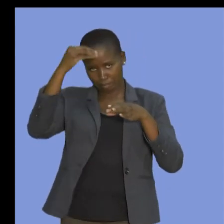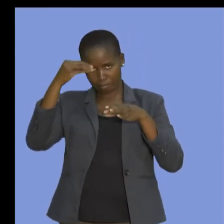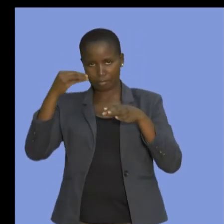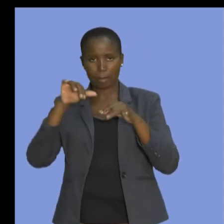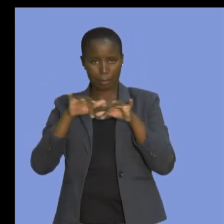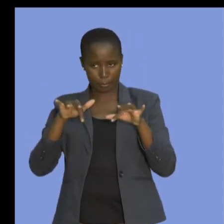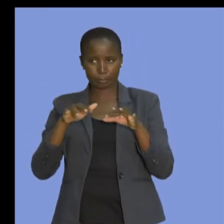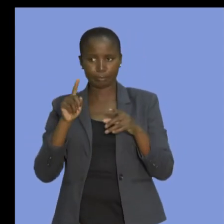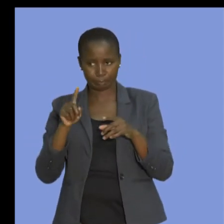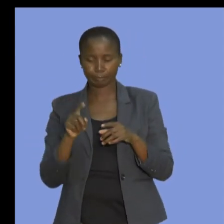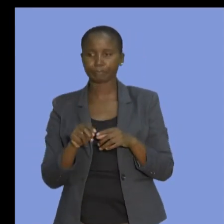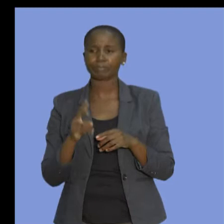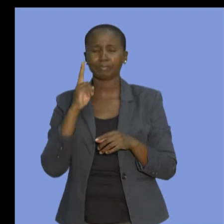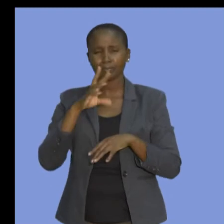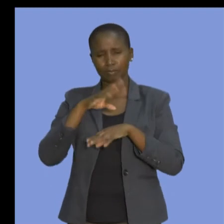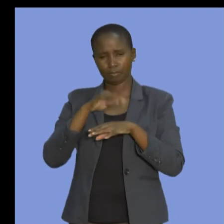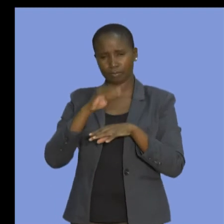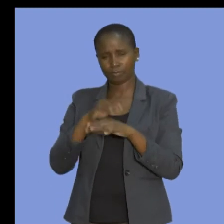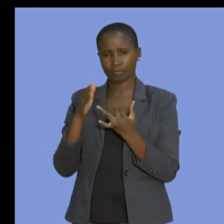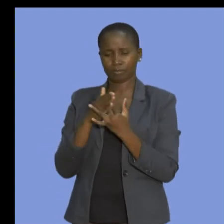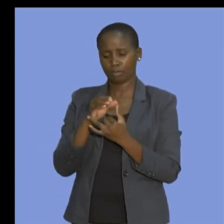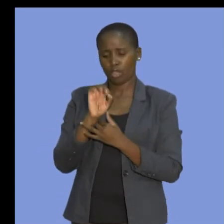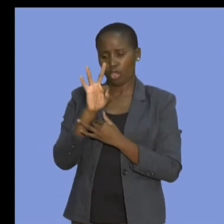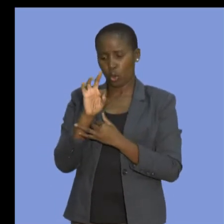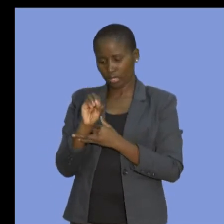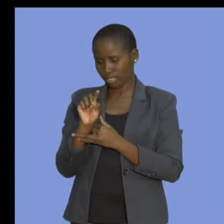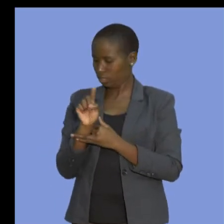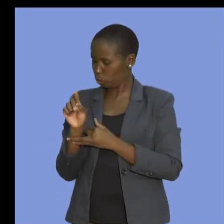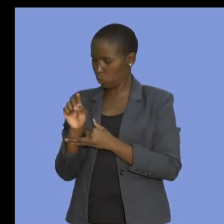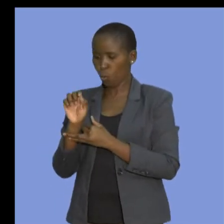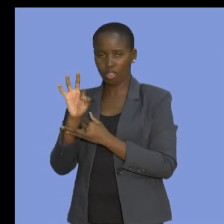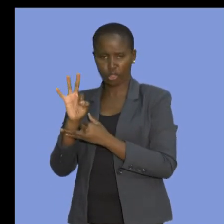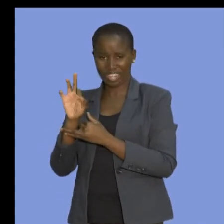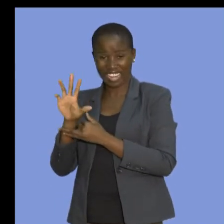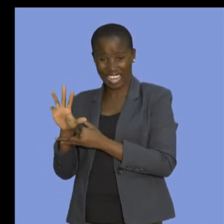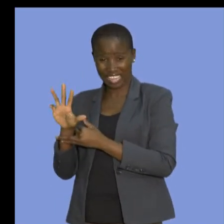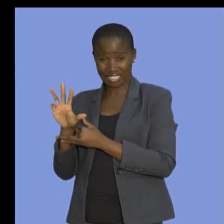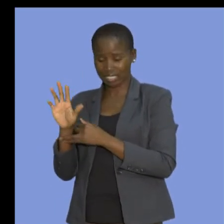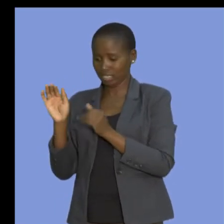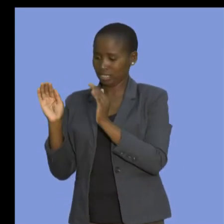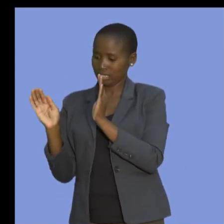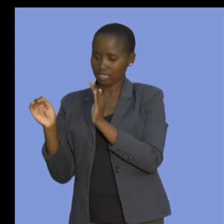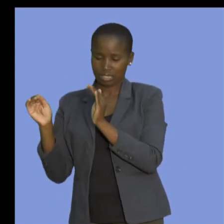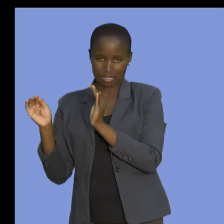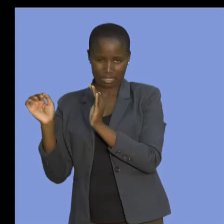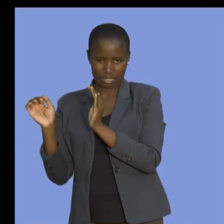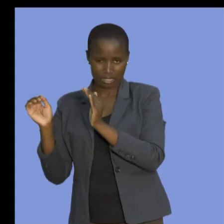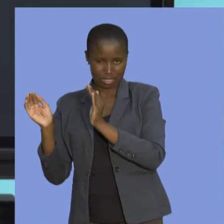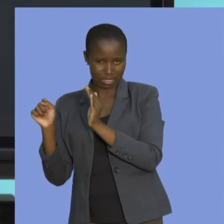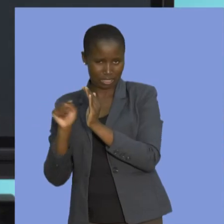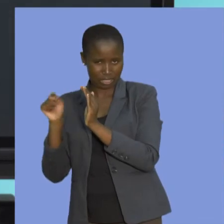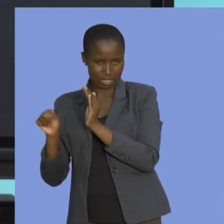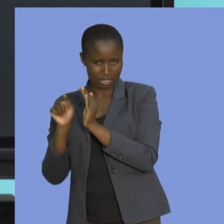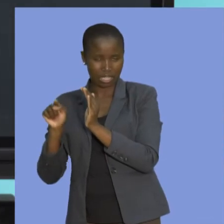If you look at the age between 30 and 39, is the highest